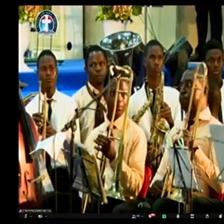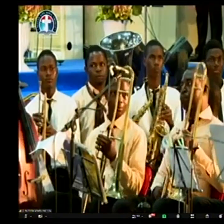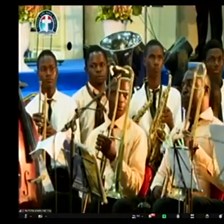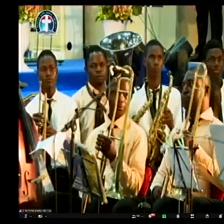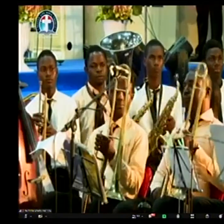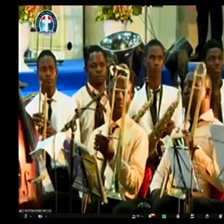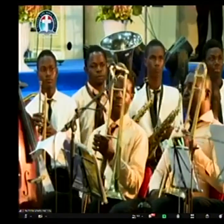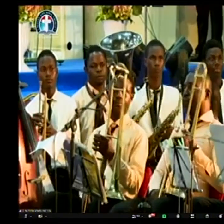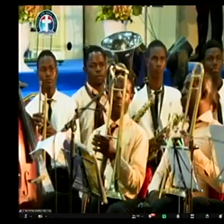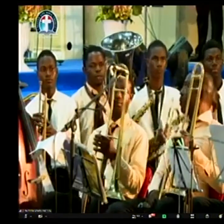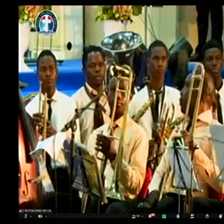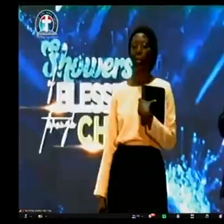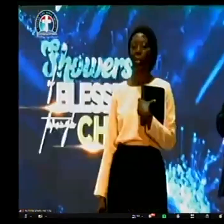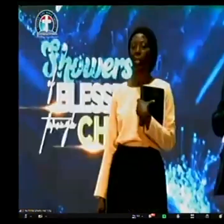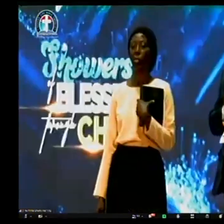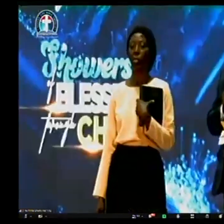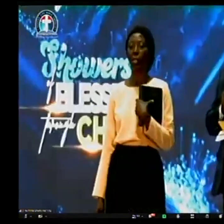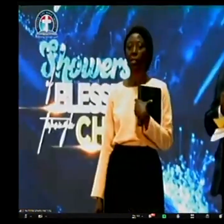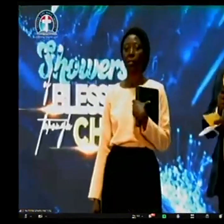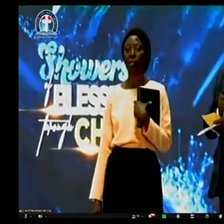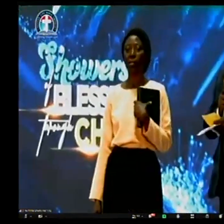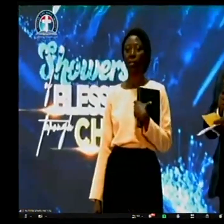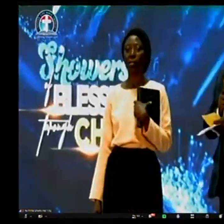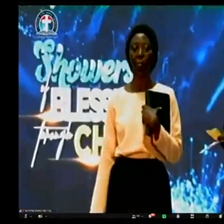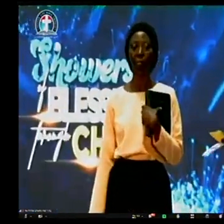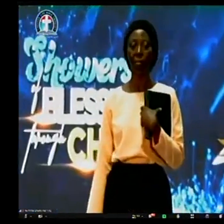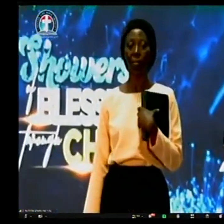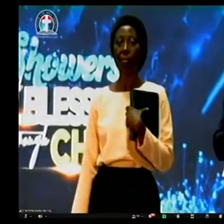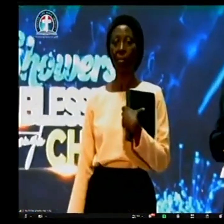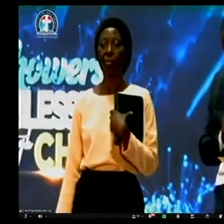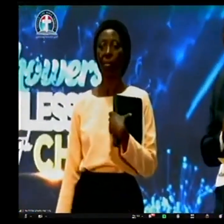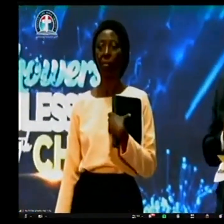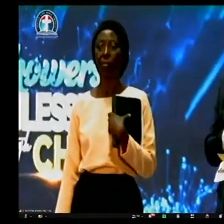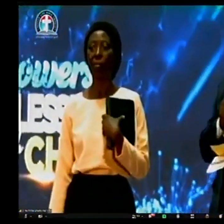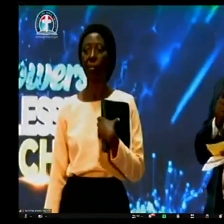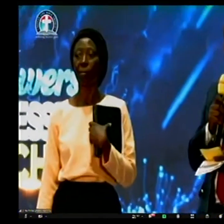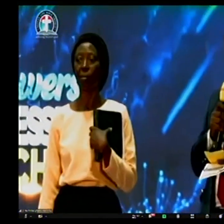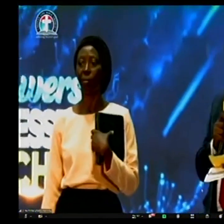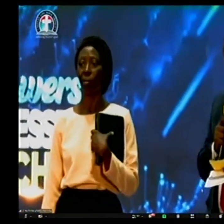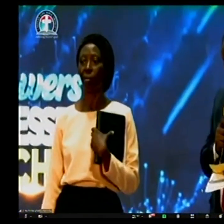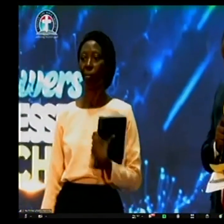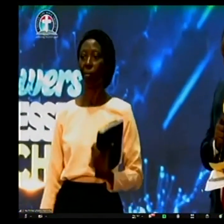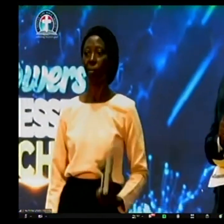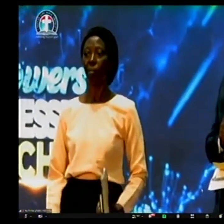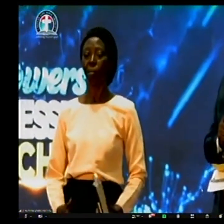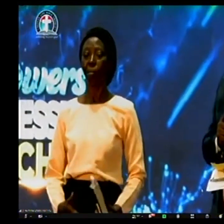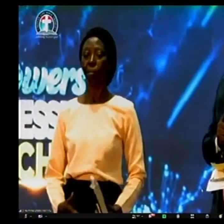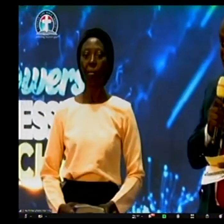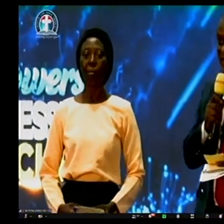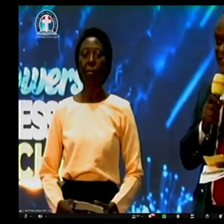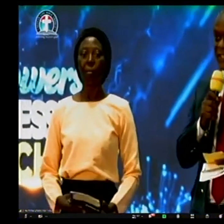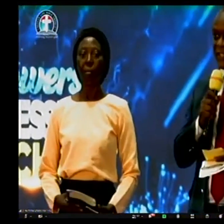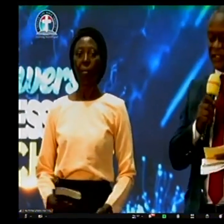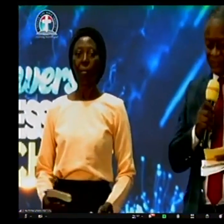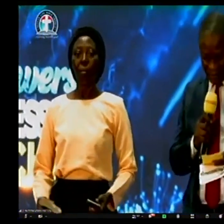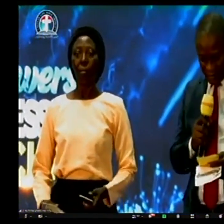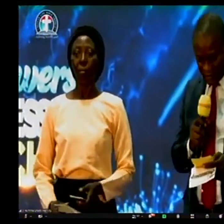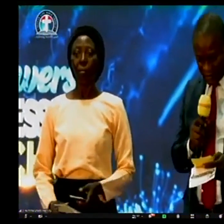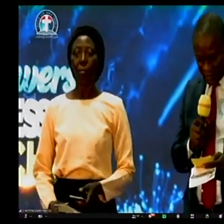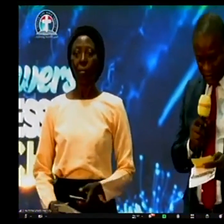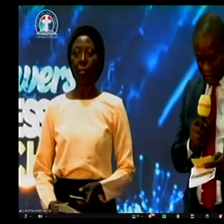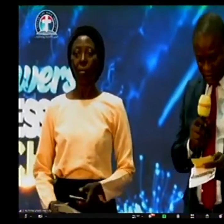Praise the Lord. The sister standing by my side is Elizabeth Sadiq.